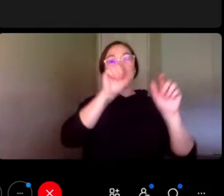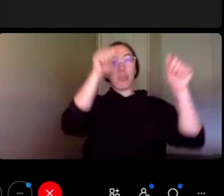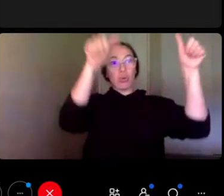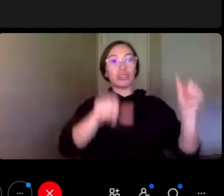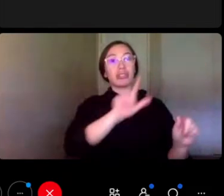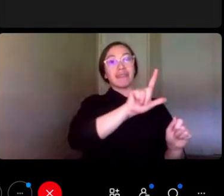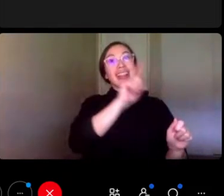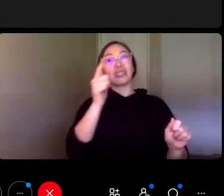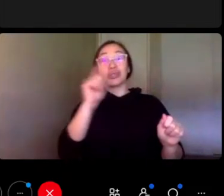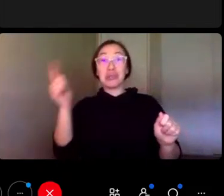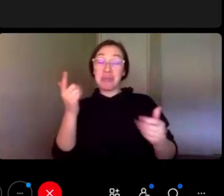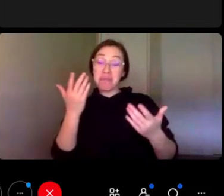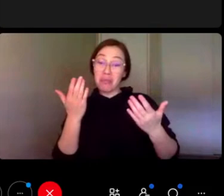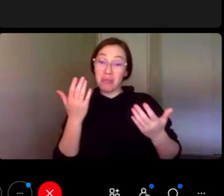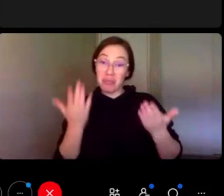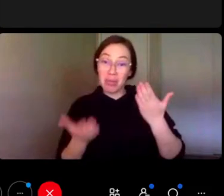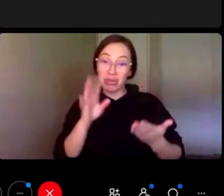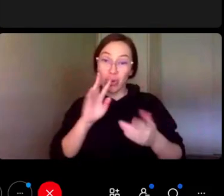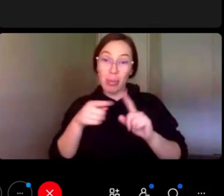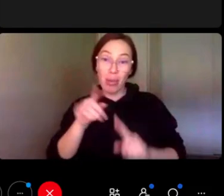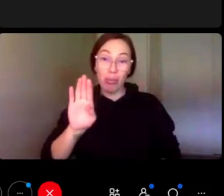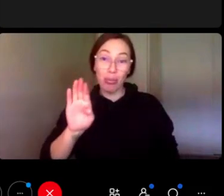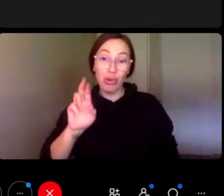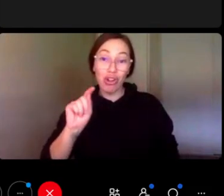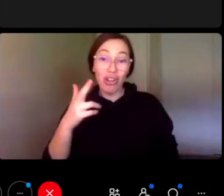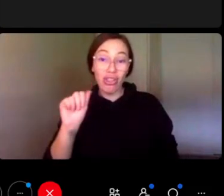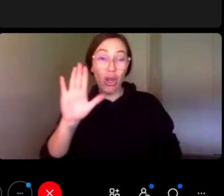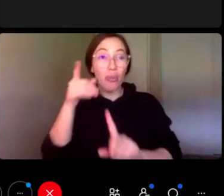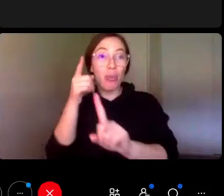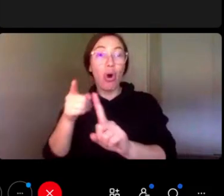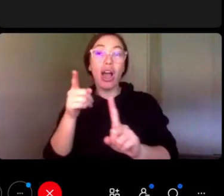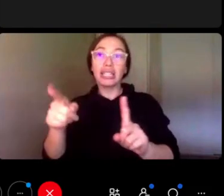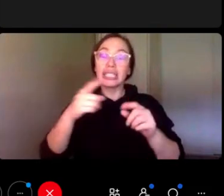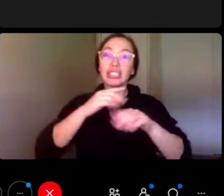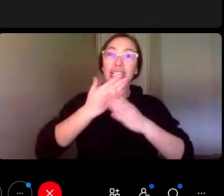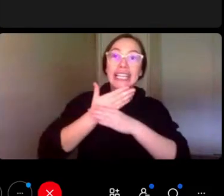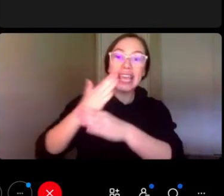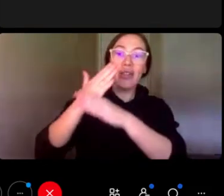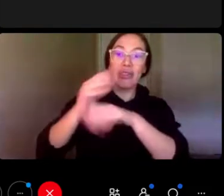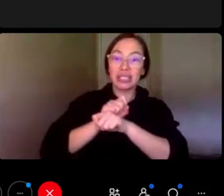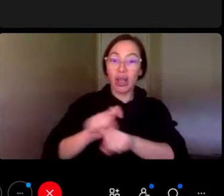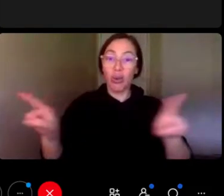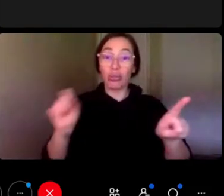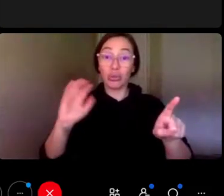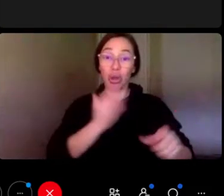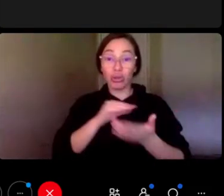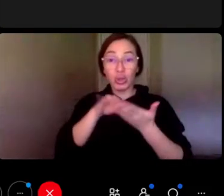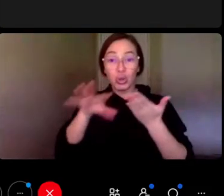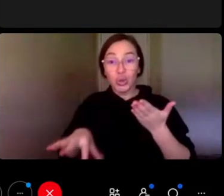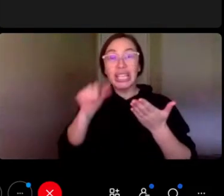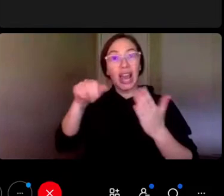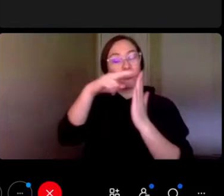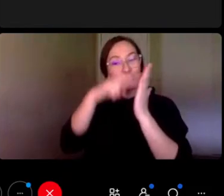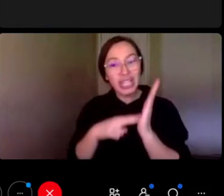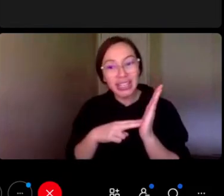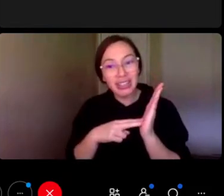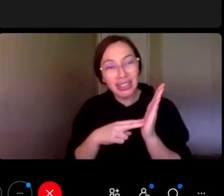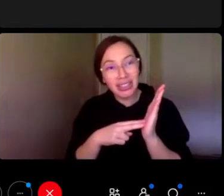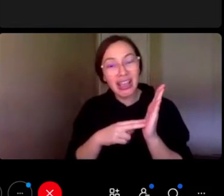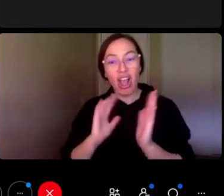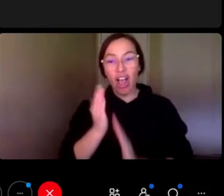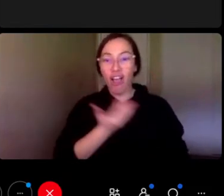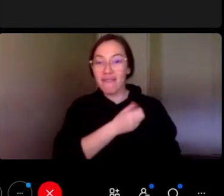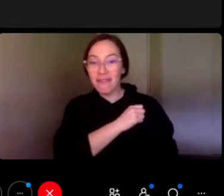talking about what Bertha was saying, to try to get this out there so it could be something that our students read, our